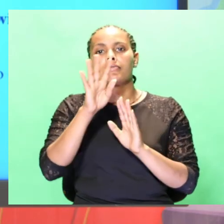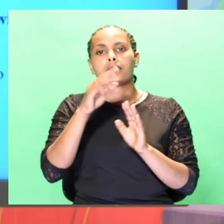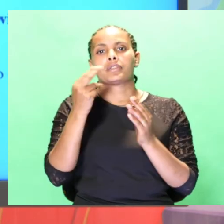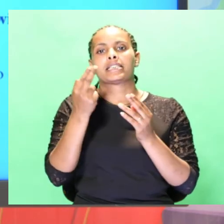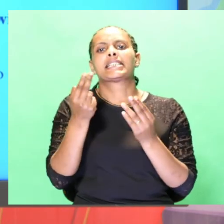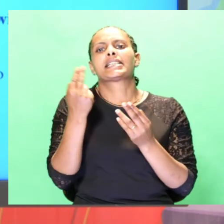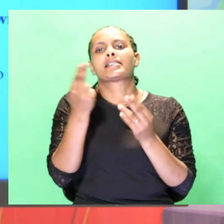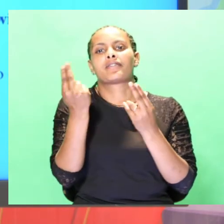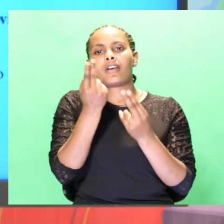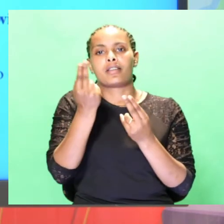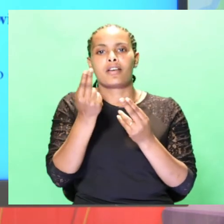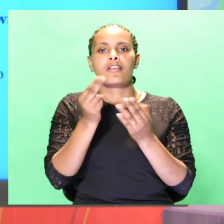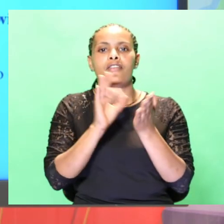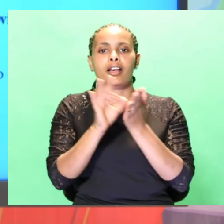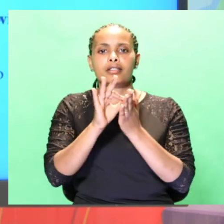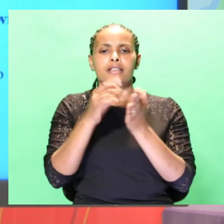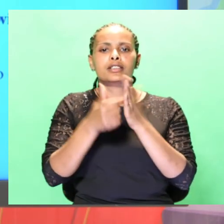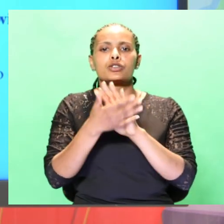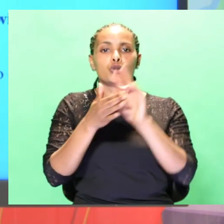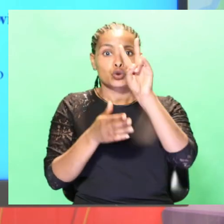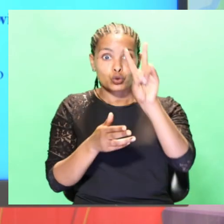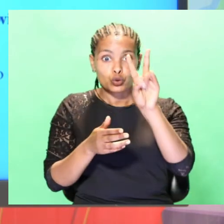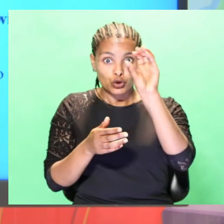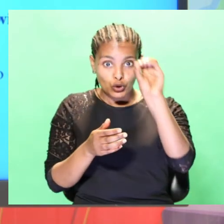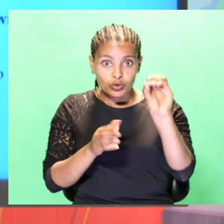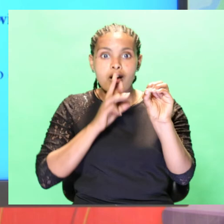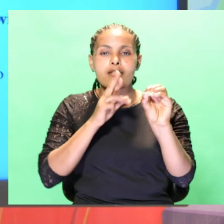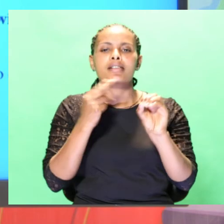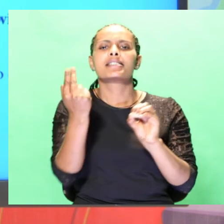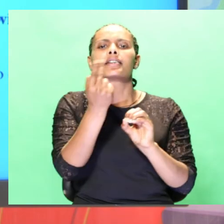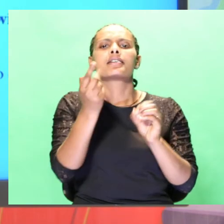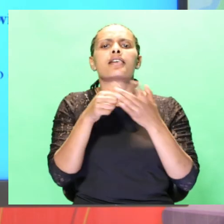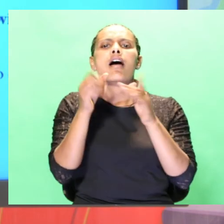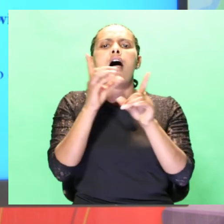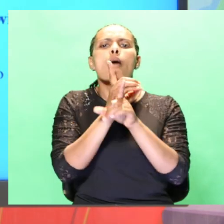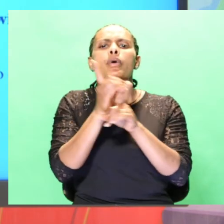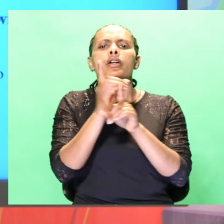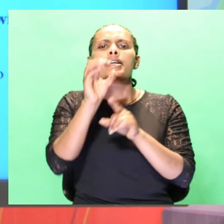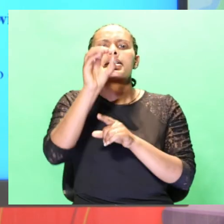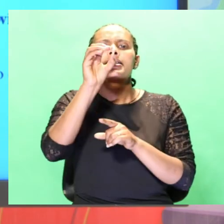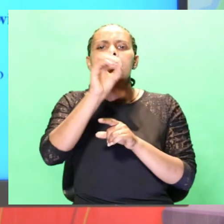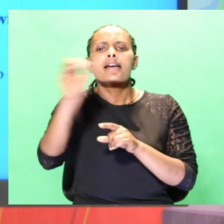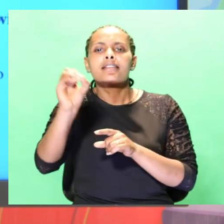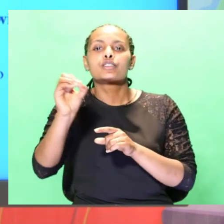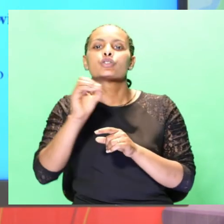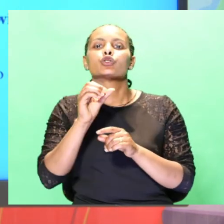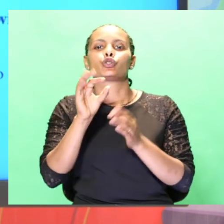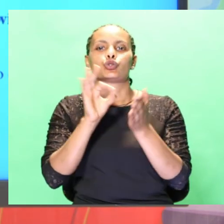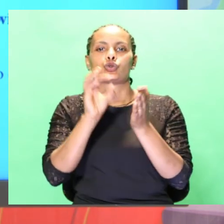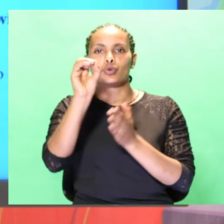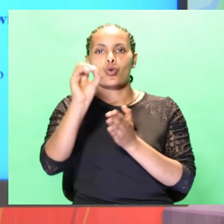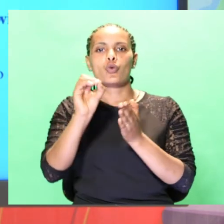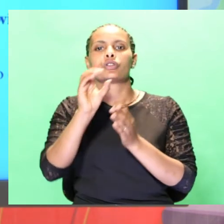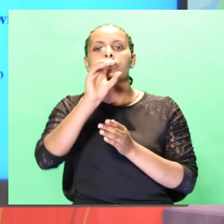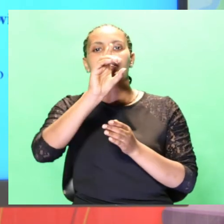figures. These 2 zeros are significant because they appear between non-zero digits.